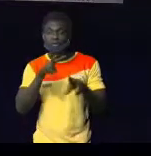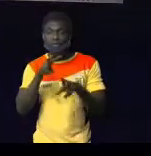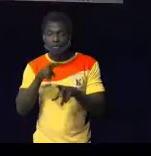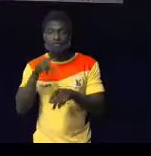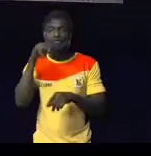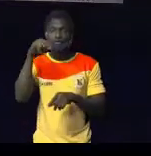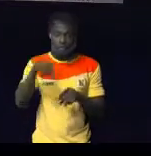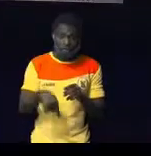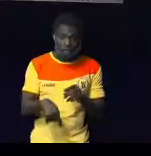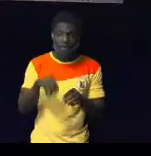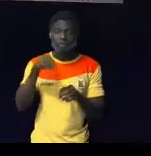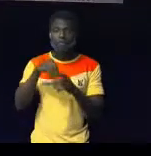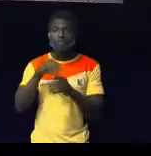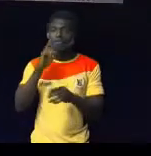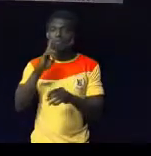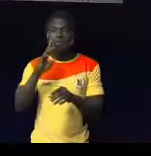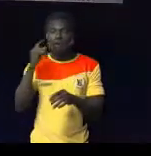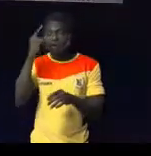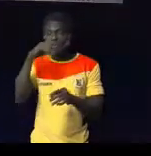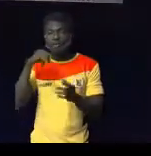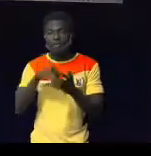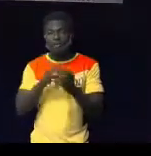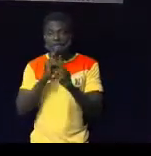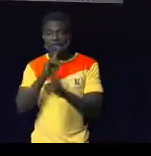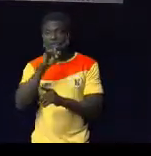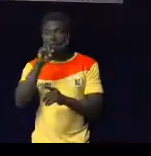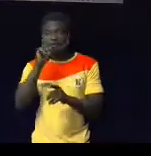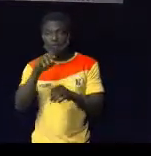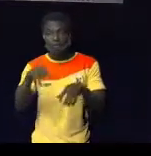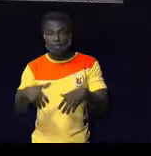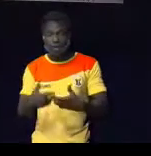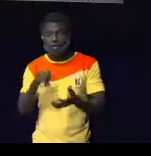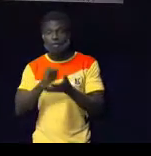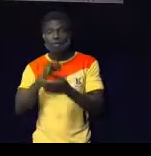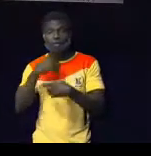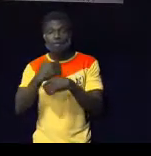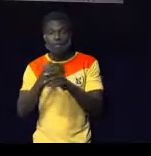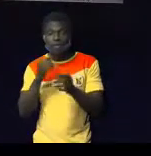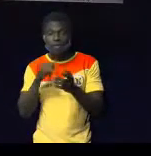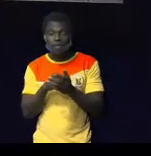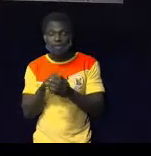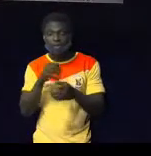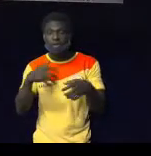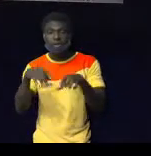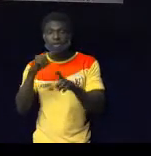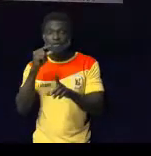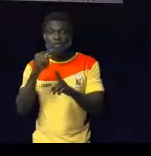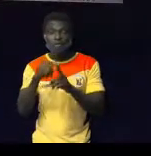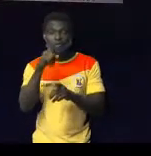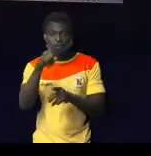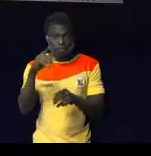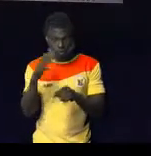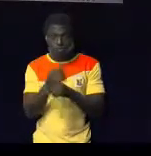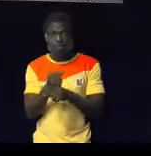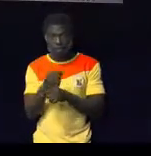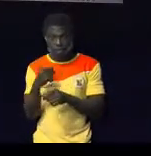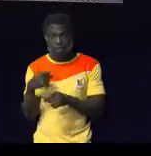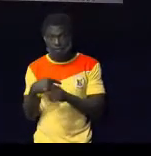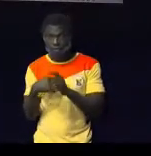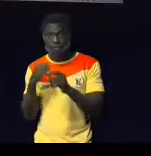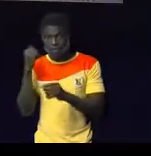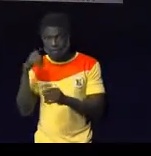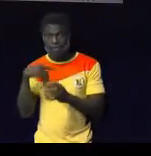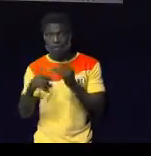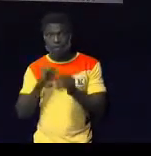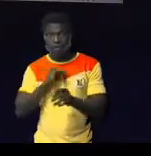it answers the question how. That makes it an adverb. I believe you're getting me. You understand what I just said